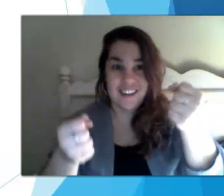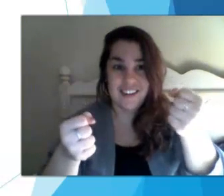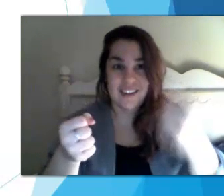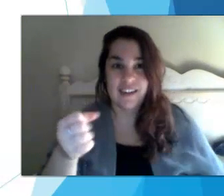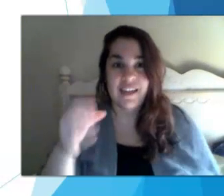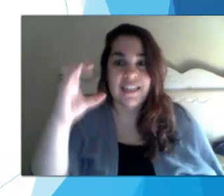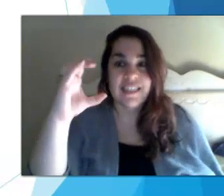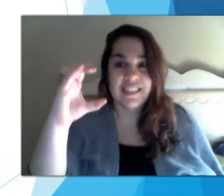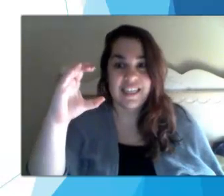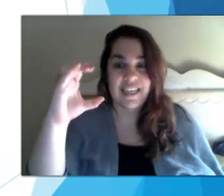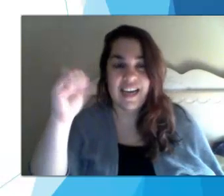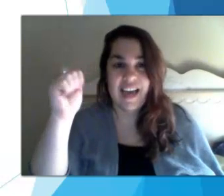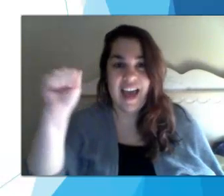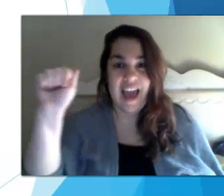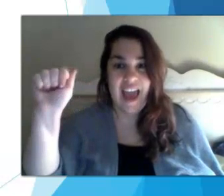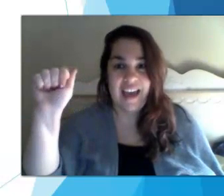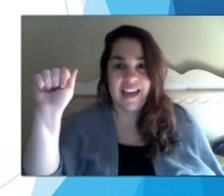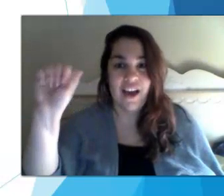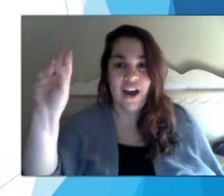Car.